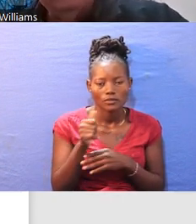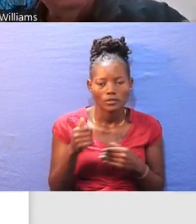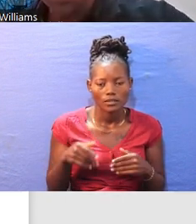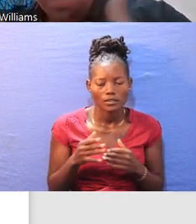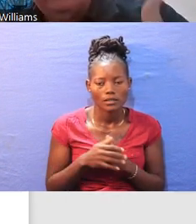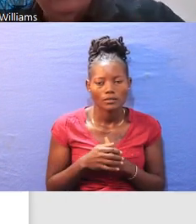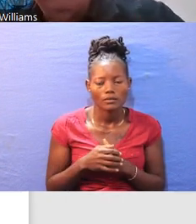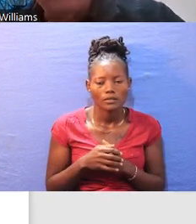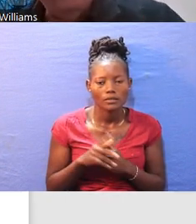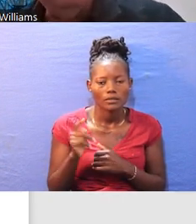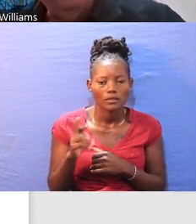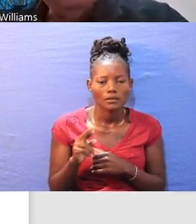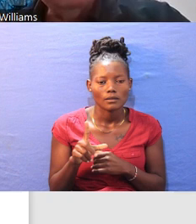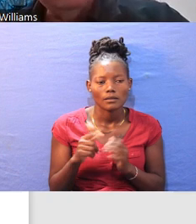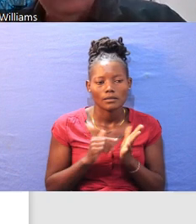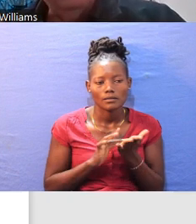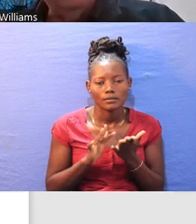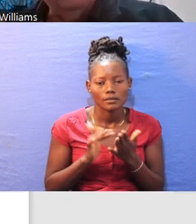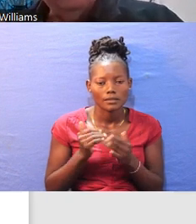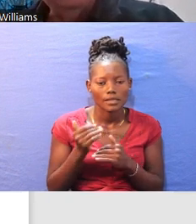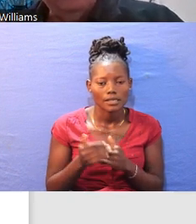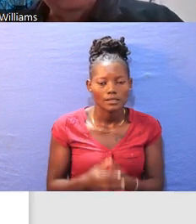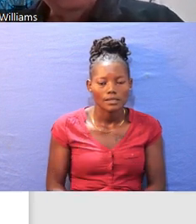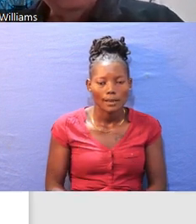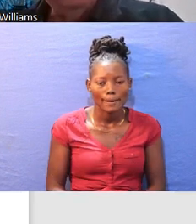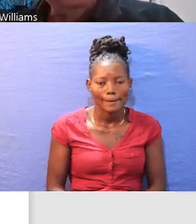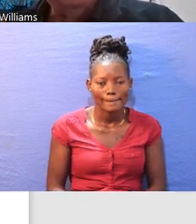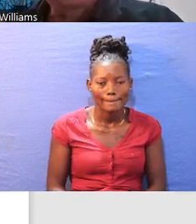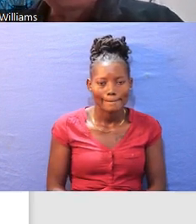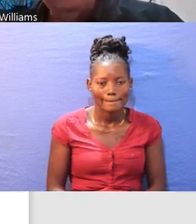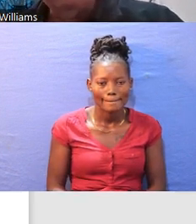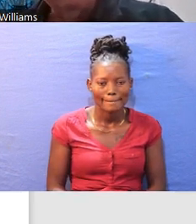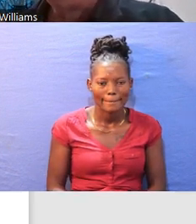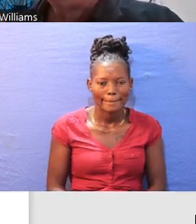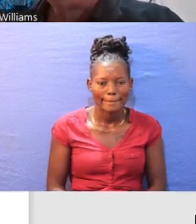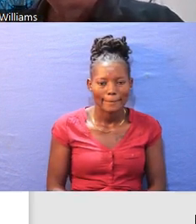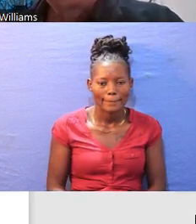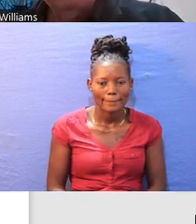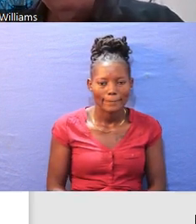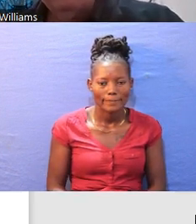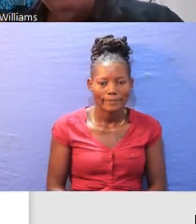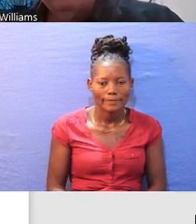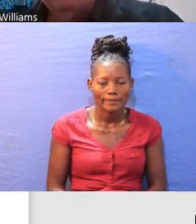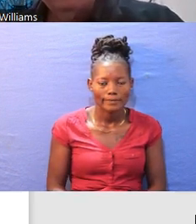So let me give you another way of doing it. Kyle, go to the next template, please, the next sheet.